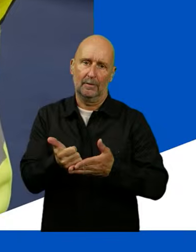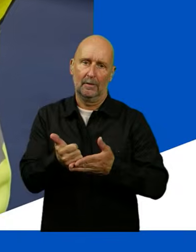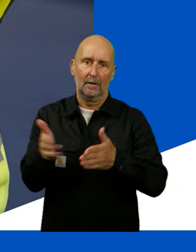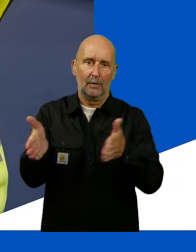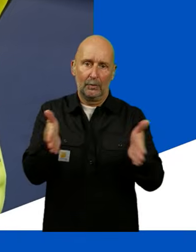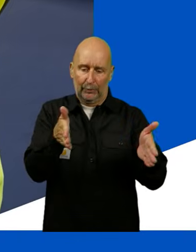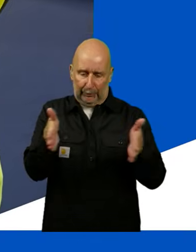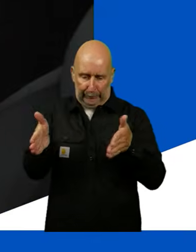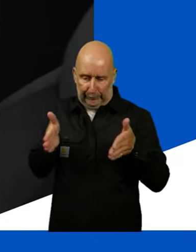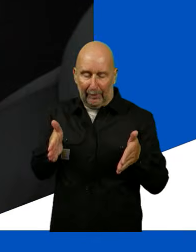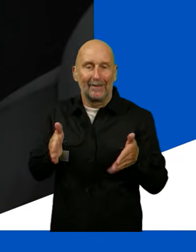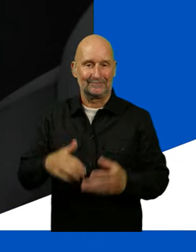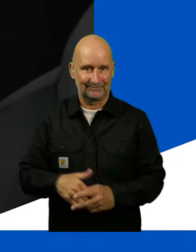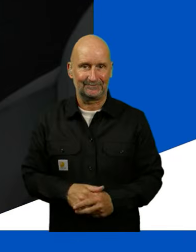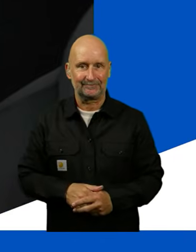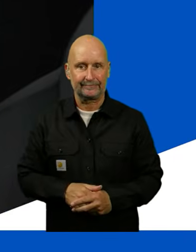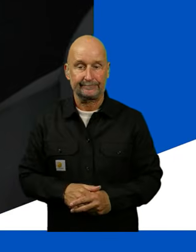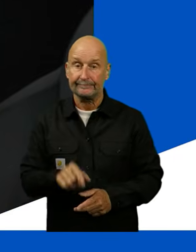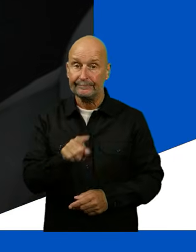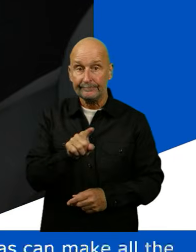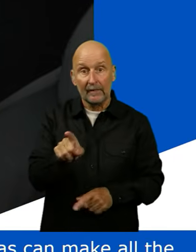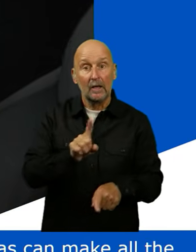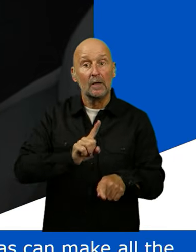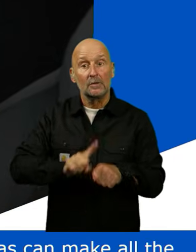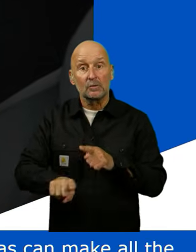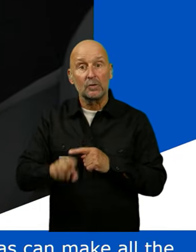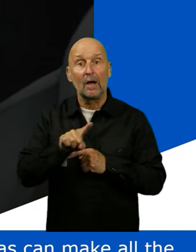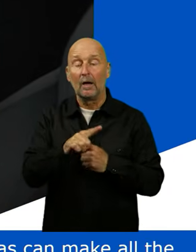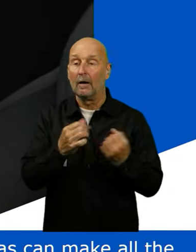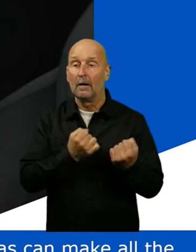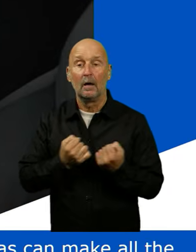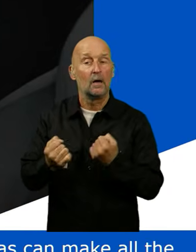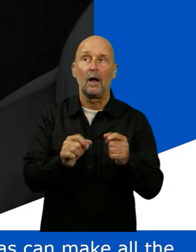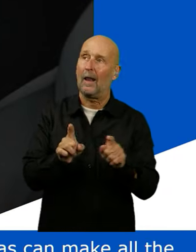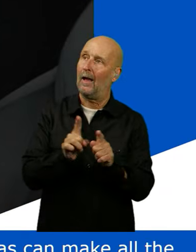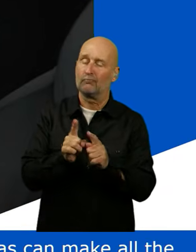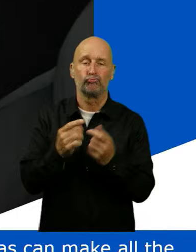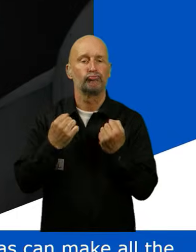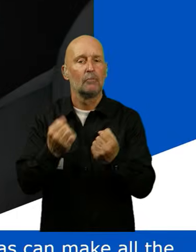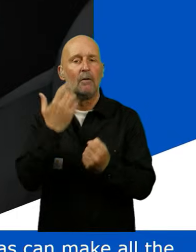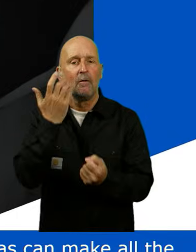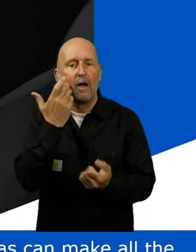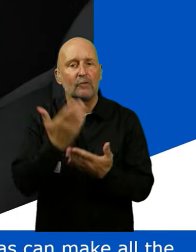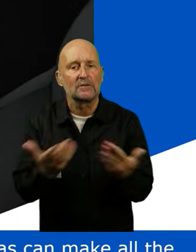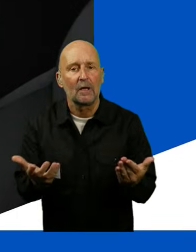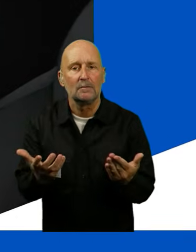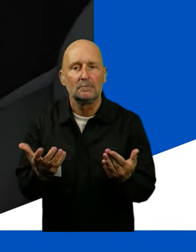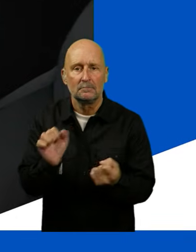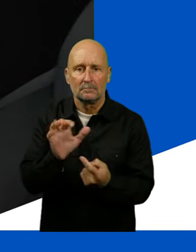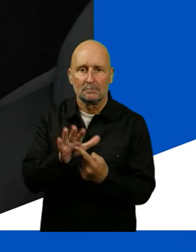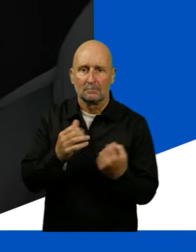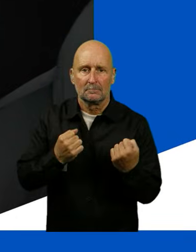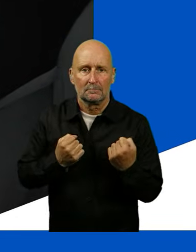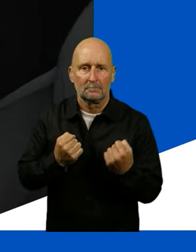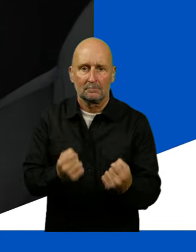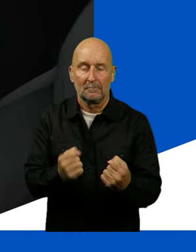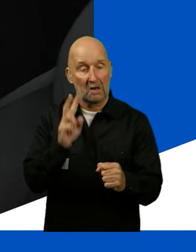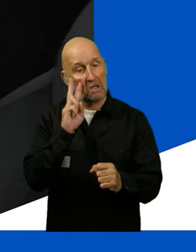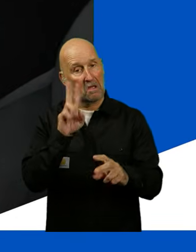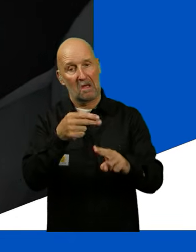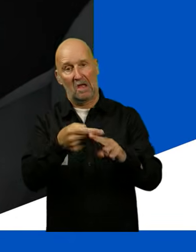when manoeuvring. If possible, try using your car like you would day to day. Those essential journeys, like going to see your